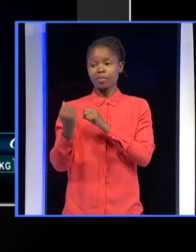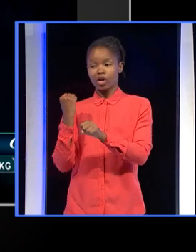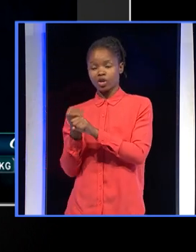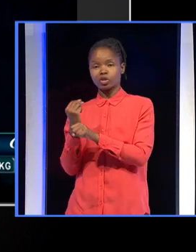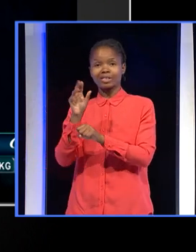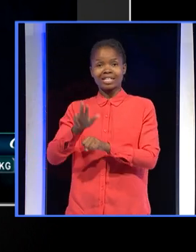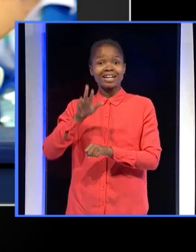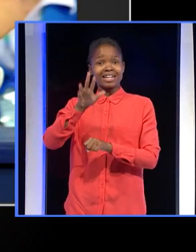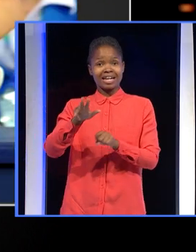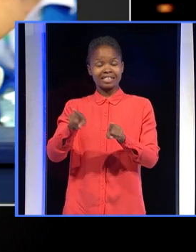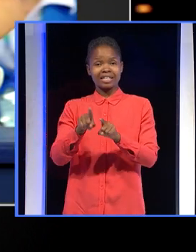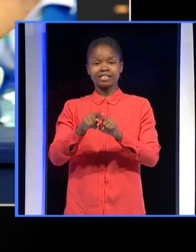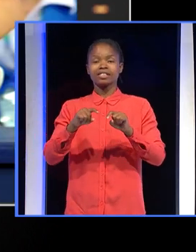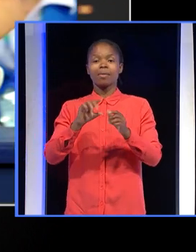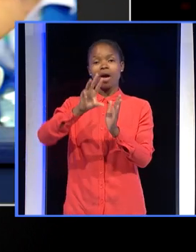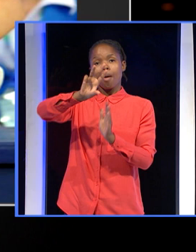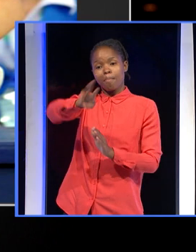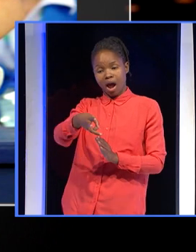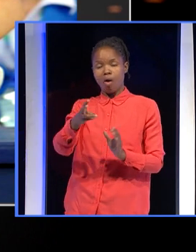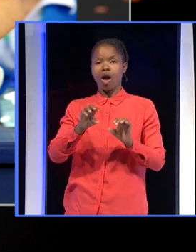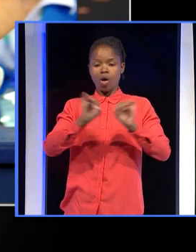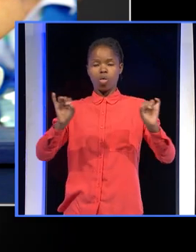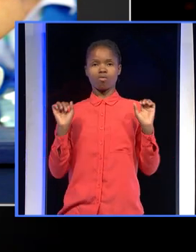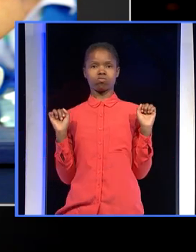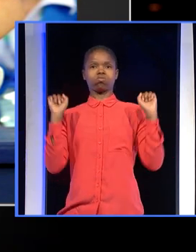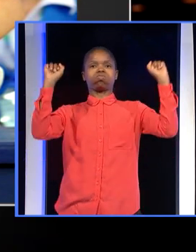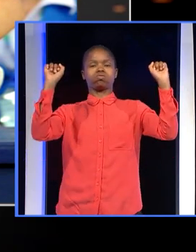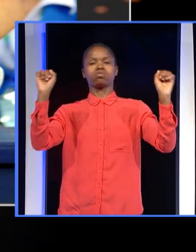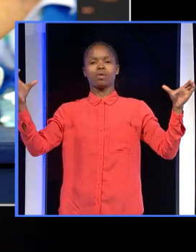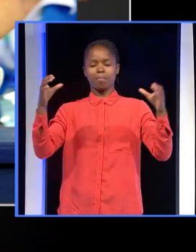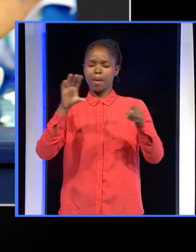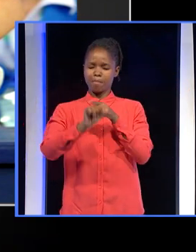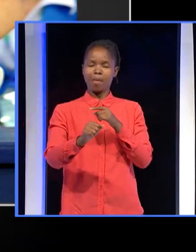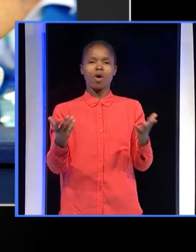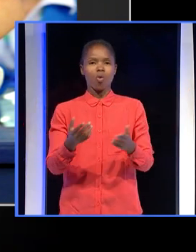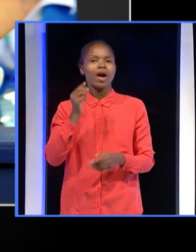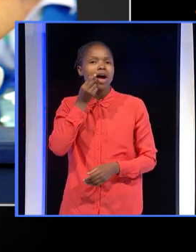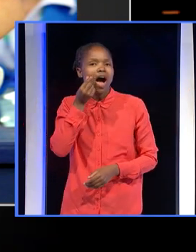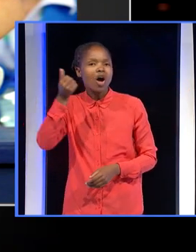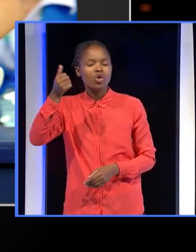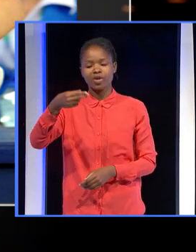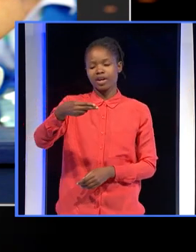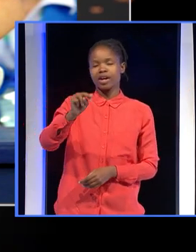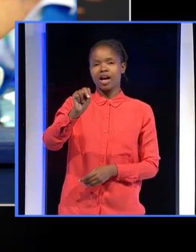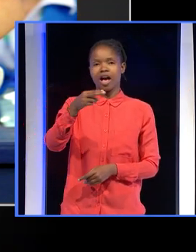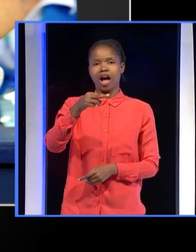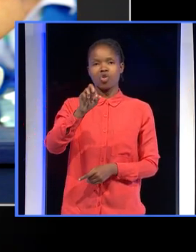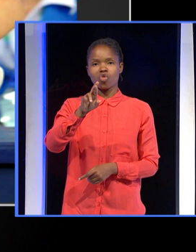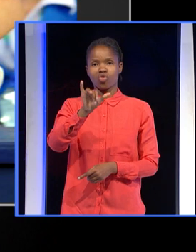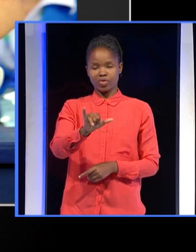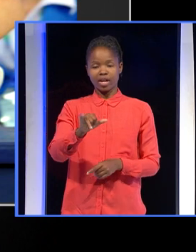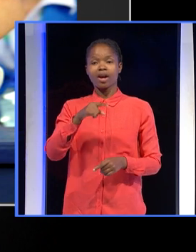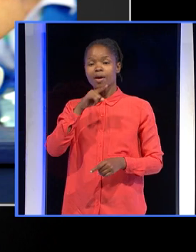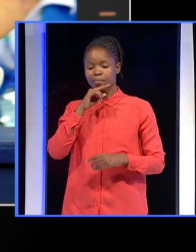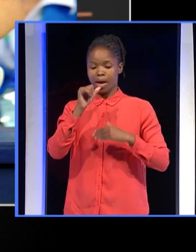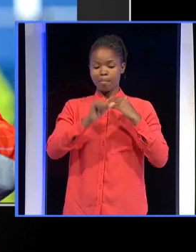2019 World Para Powerlifting World Cup in Hungary. Lin will be ineligible for competition for 2 years, from the